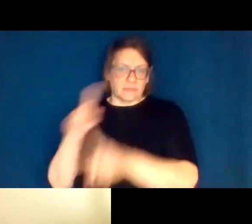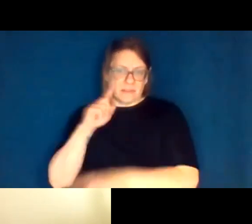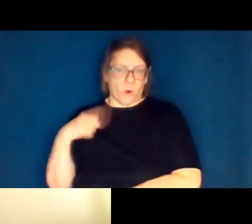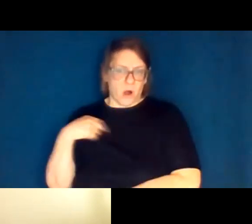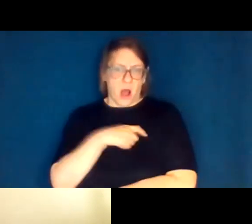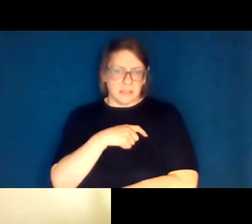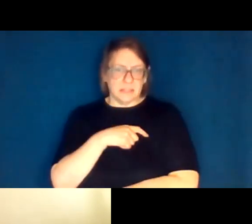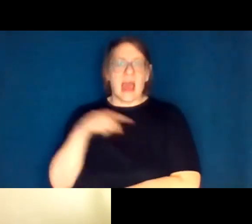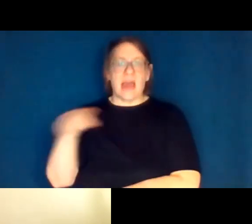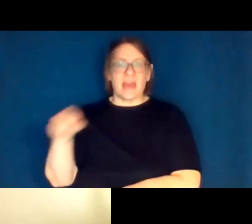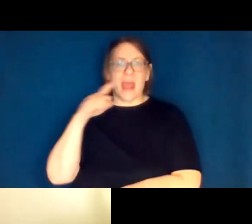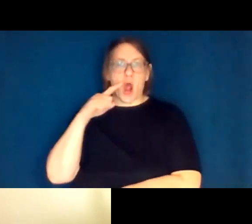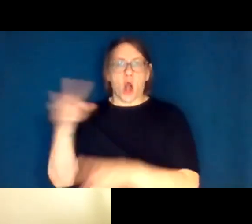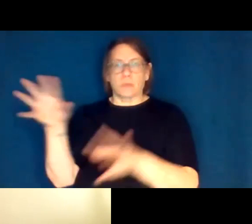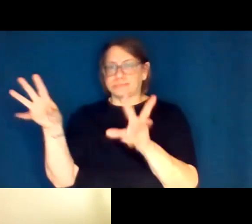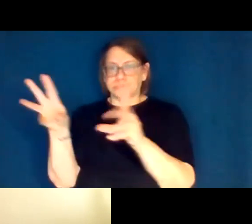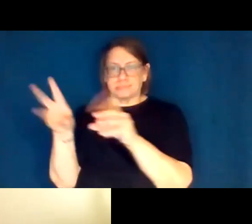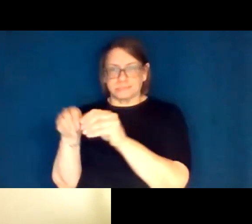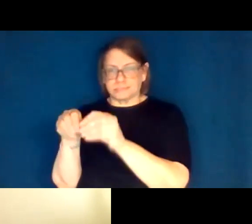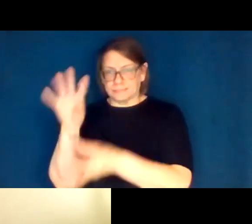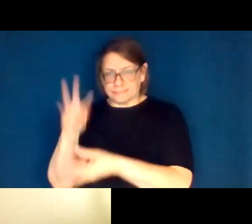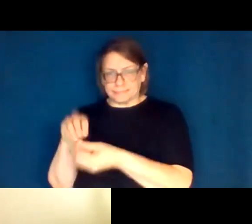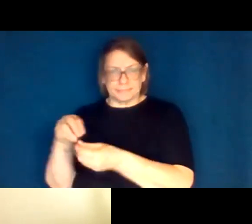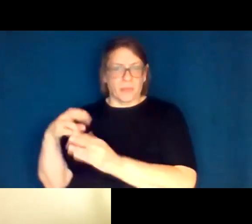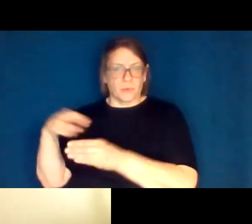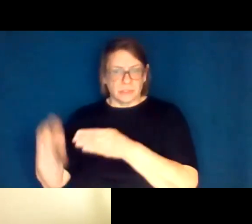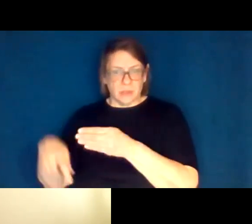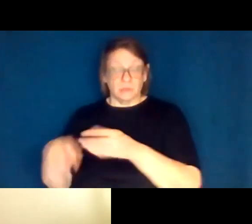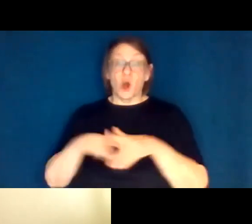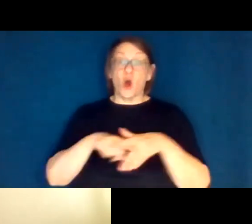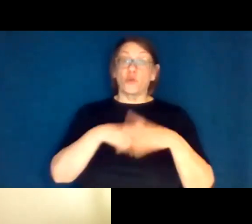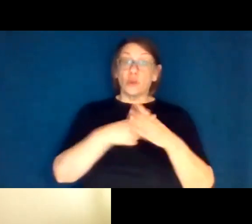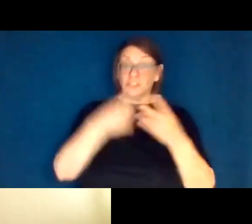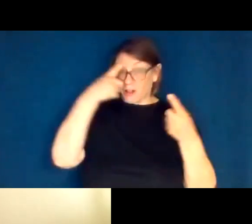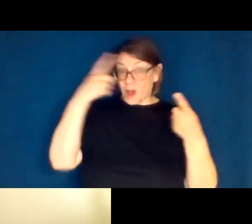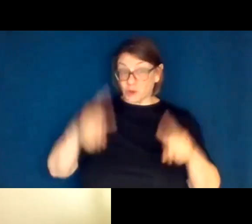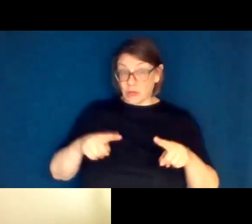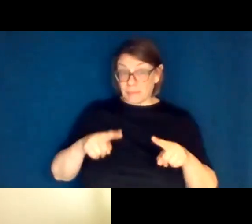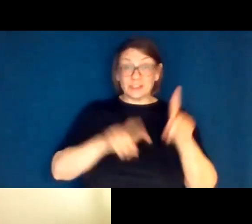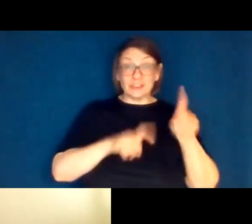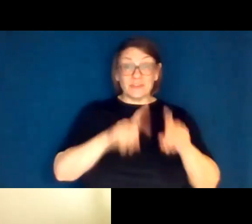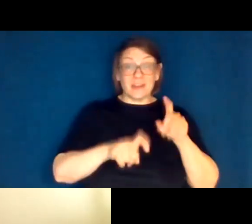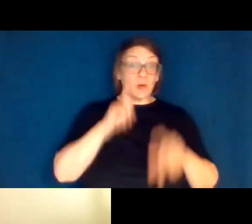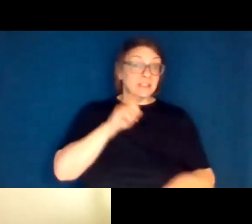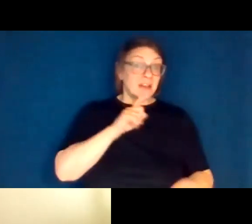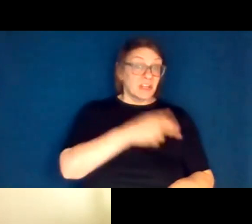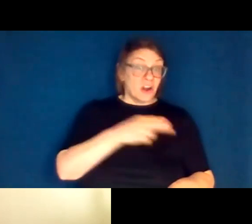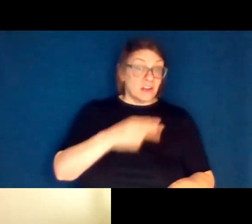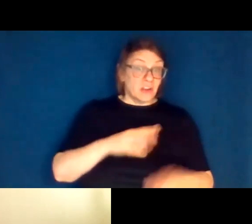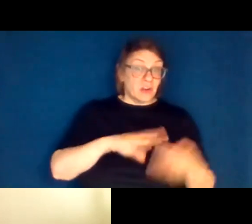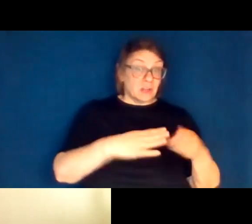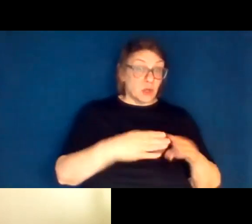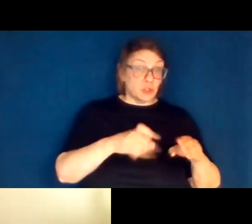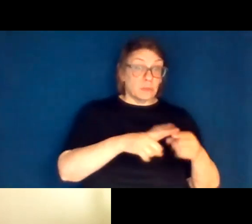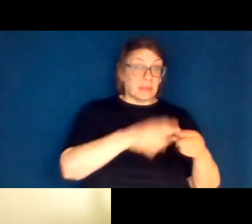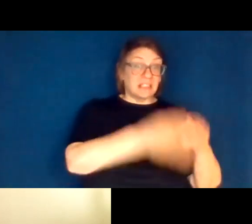and they're tallying the results. Originally, the agreement was the survey for the deaf and hard of hearing community was to be completed